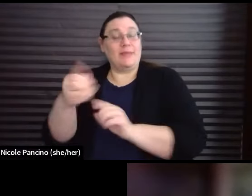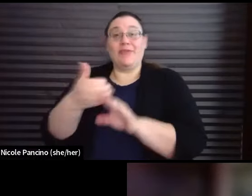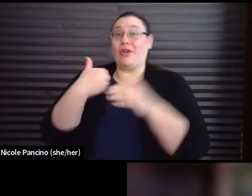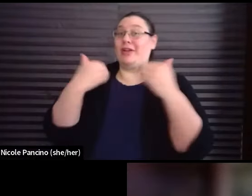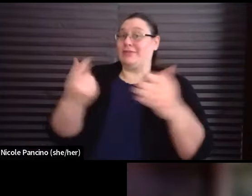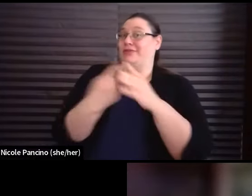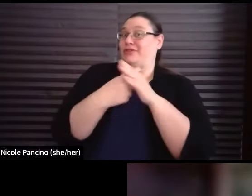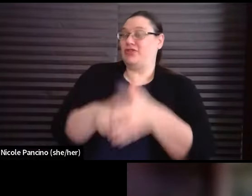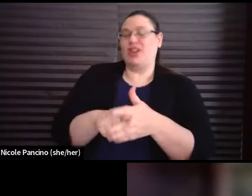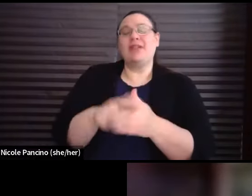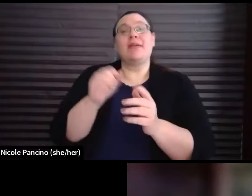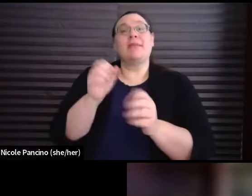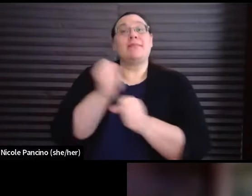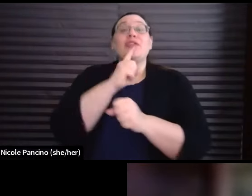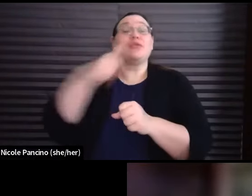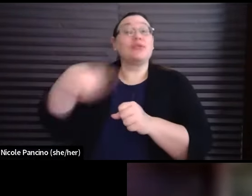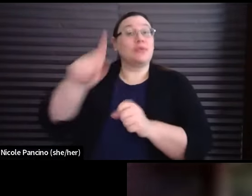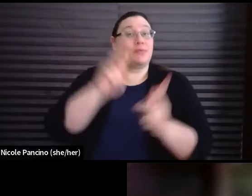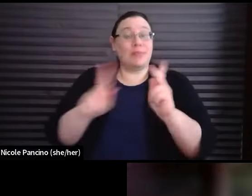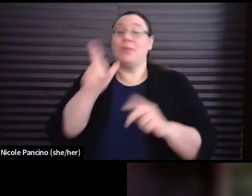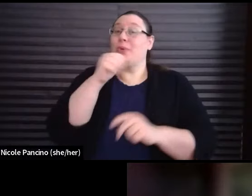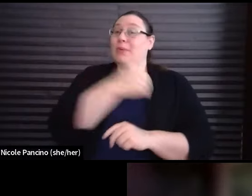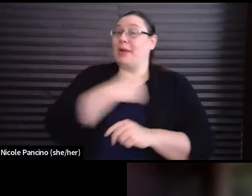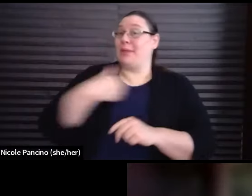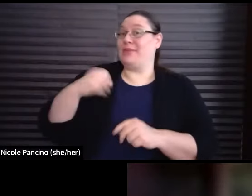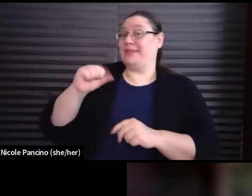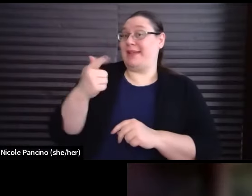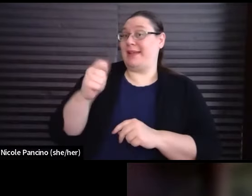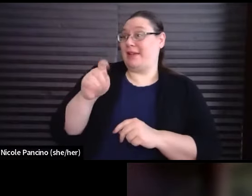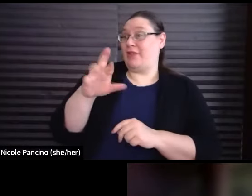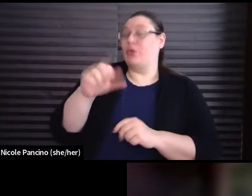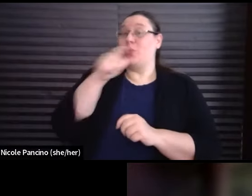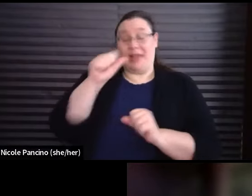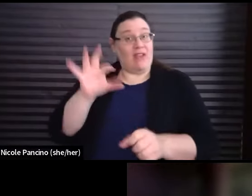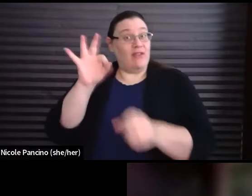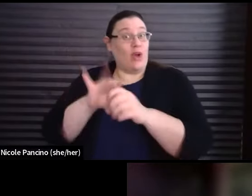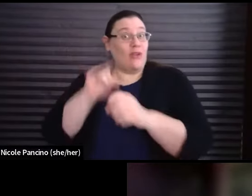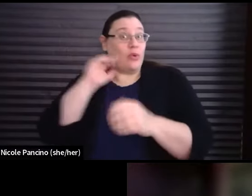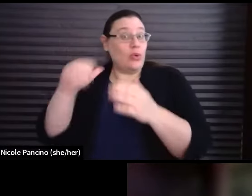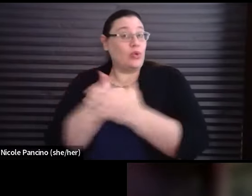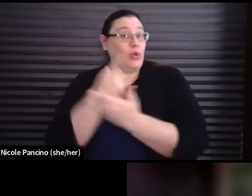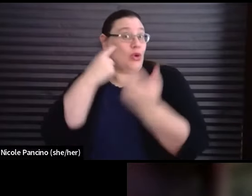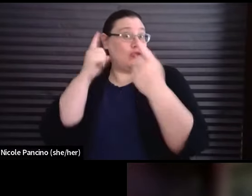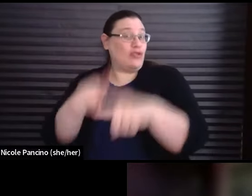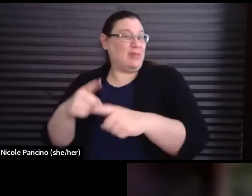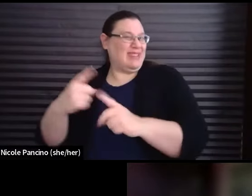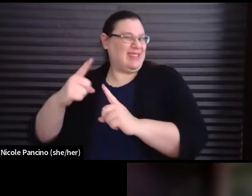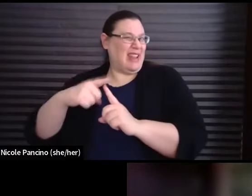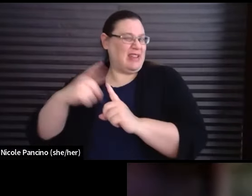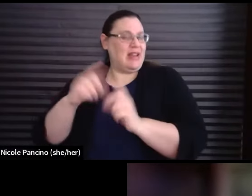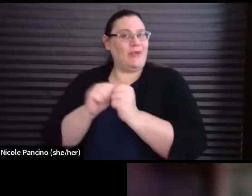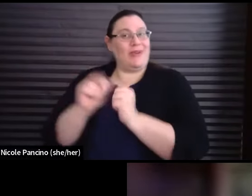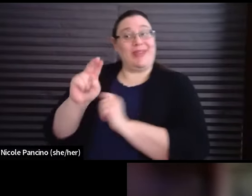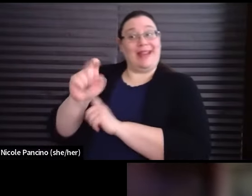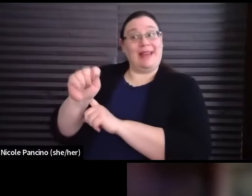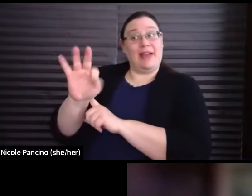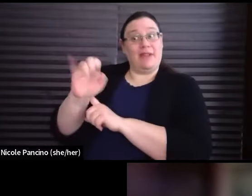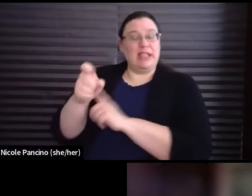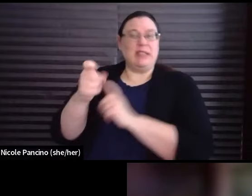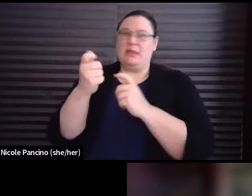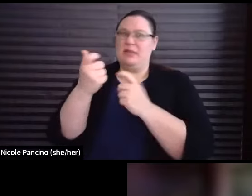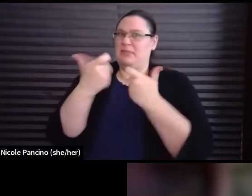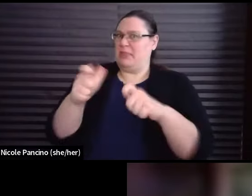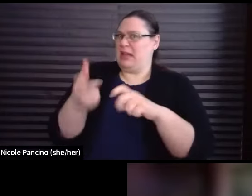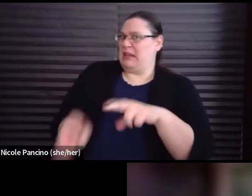SAG-AFTRA members who are eligible to vote on the new Netflix tentative agreement, which has some major gains in dubbing, which we'll talk